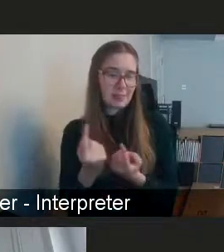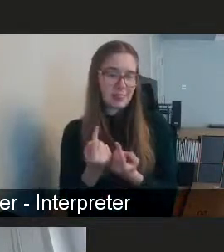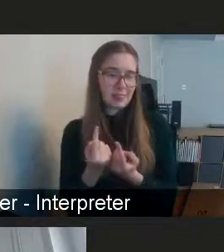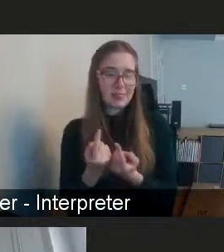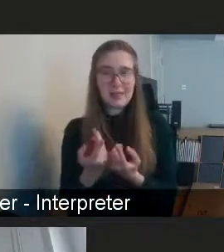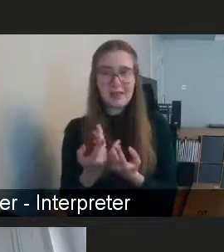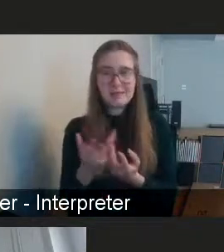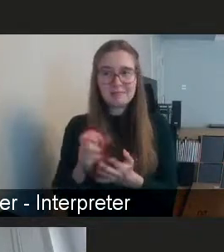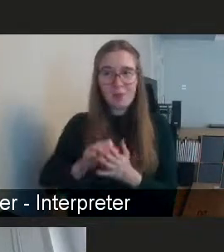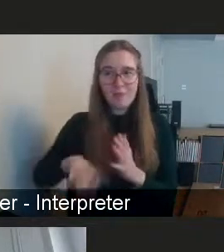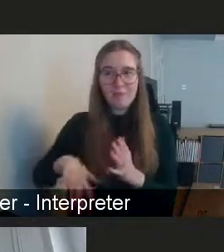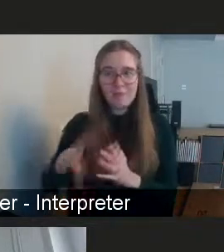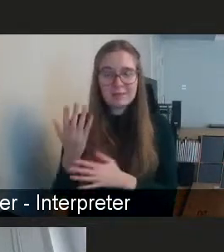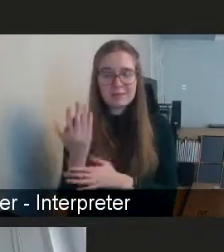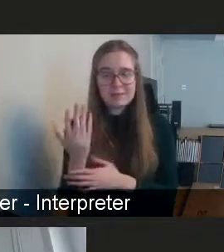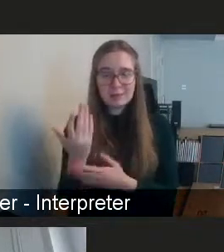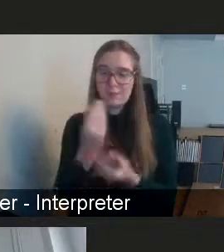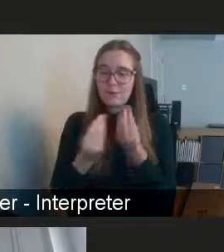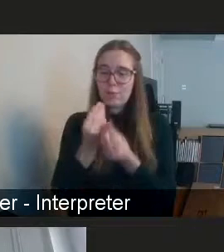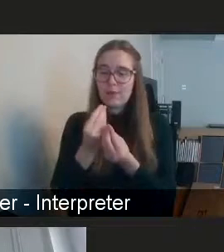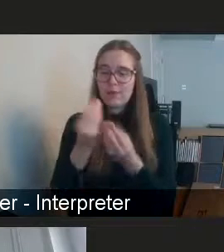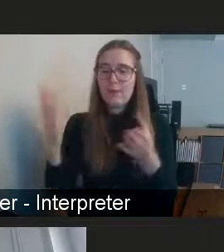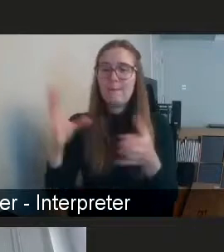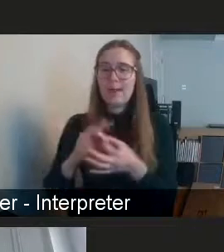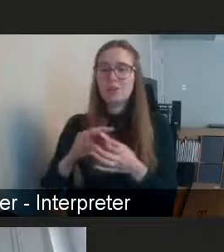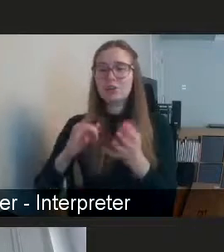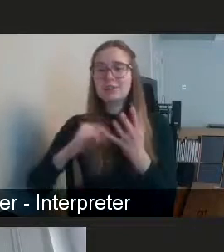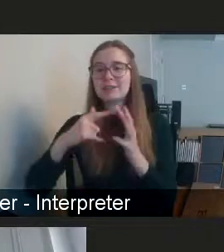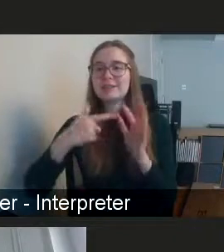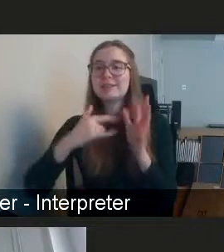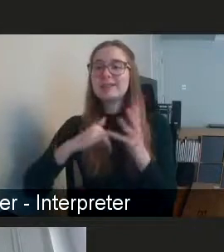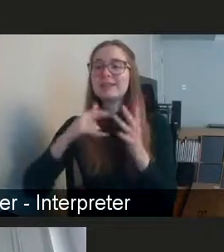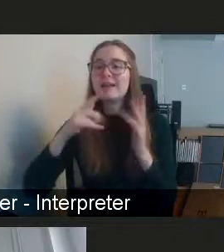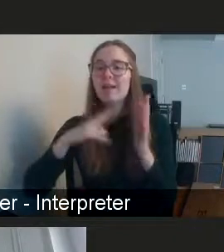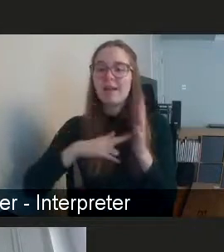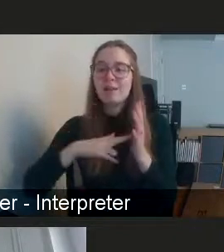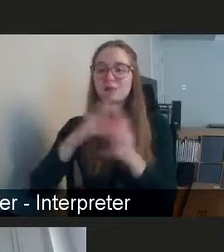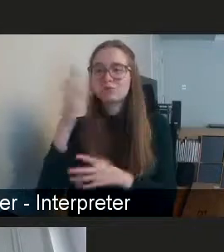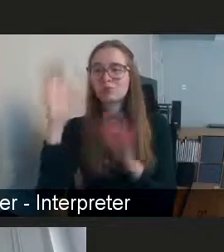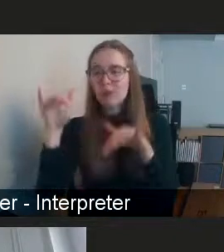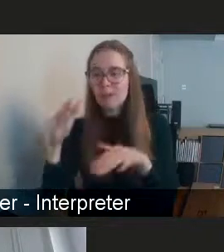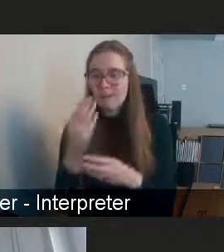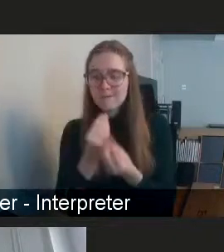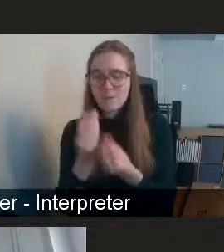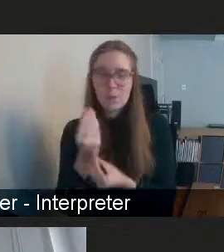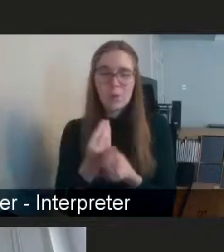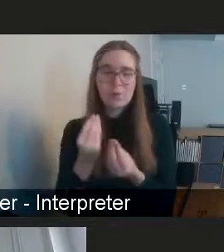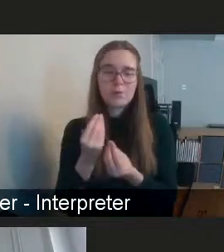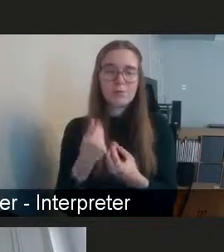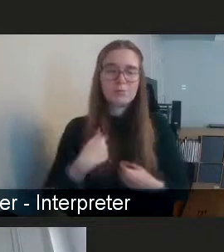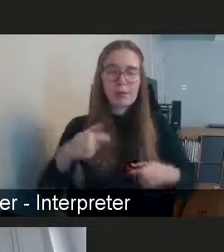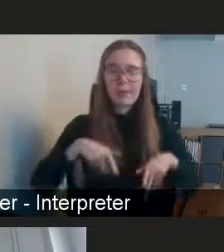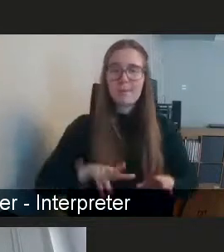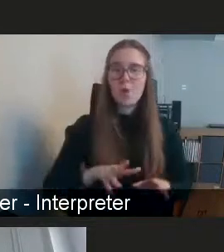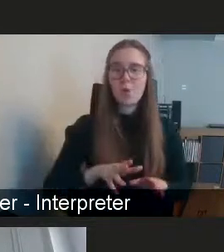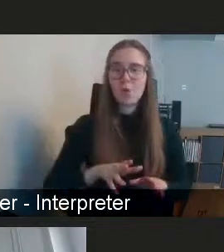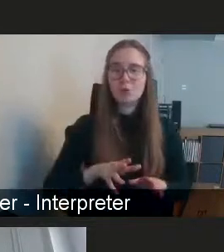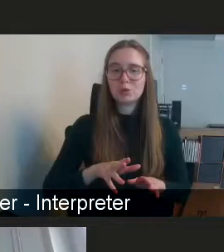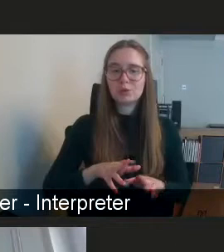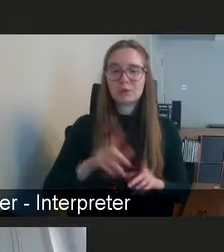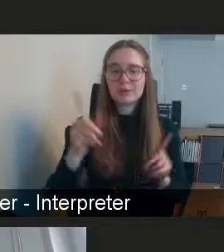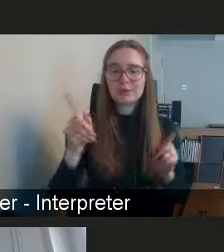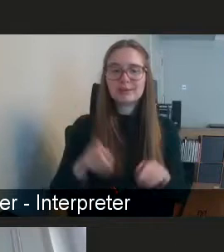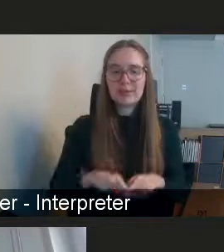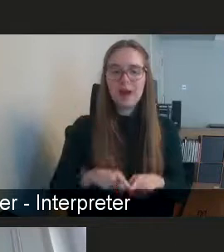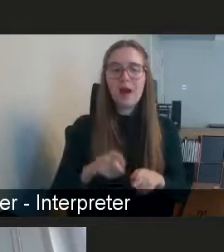not eat something? And coming from a society where food wastage is considered, I was born in India. And as you say,